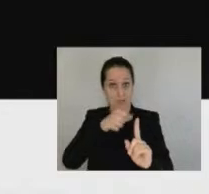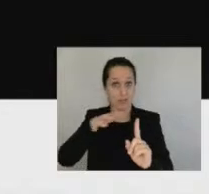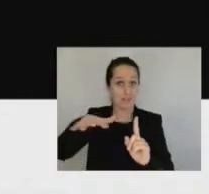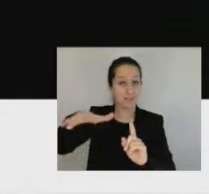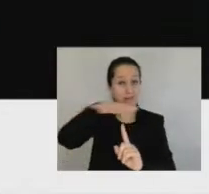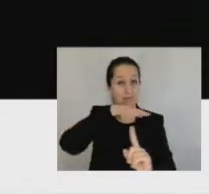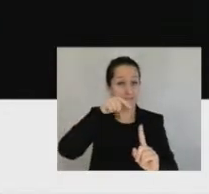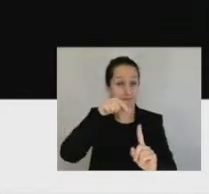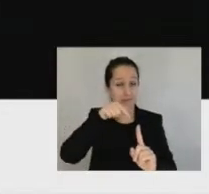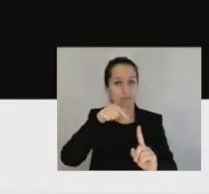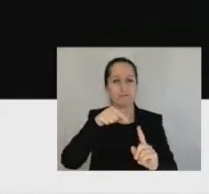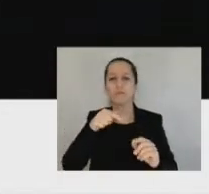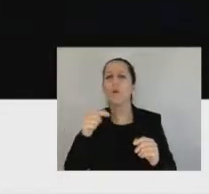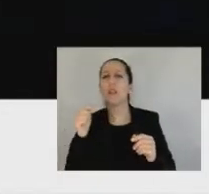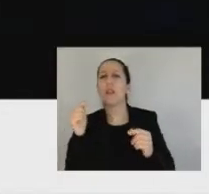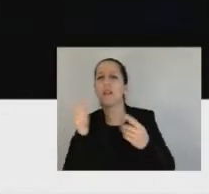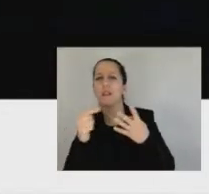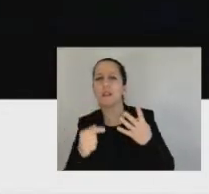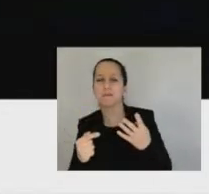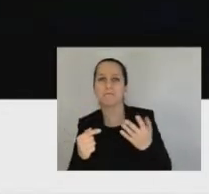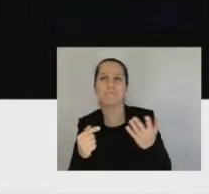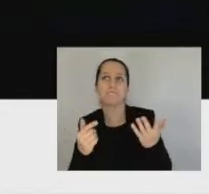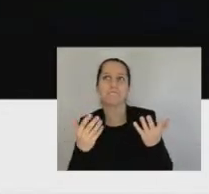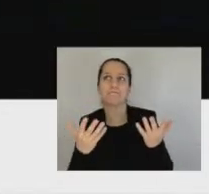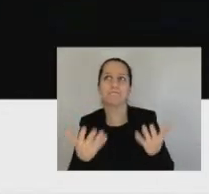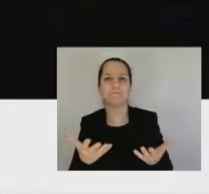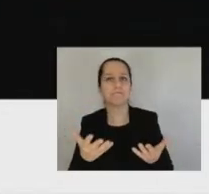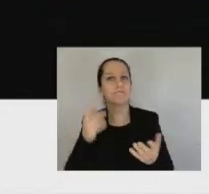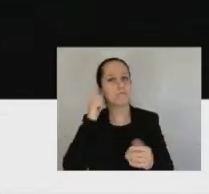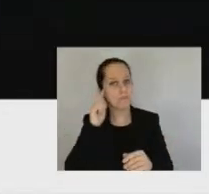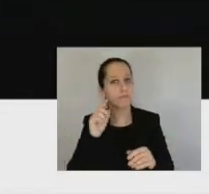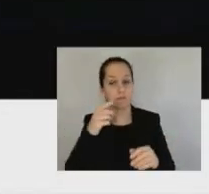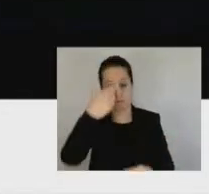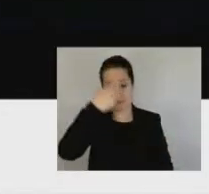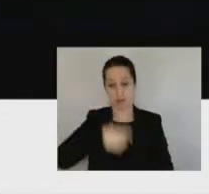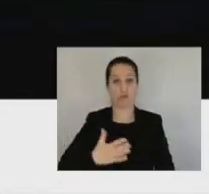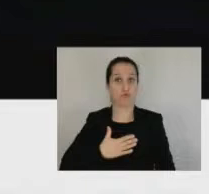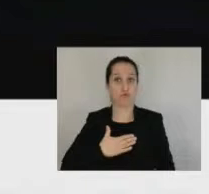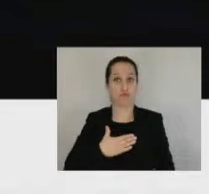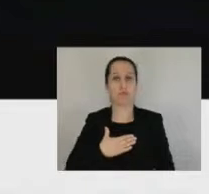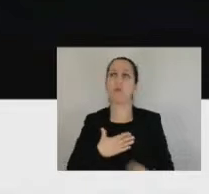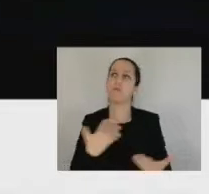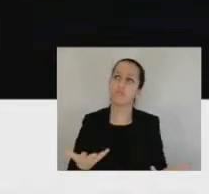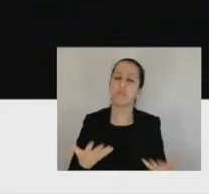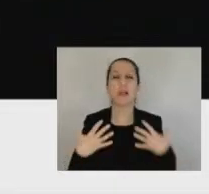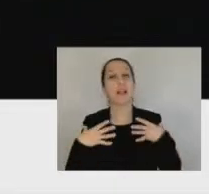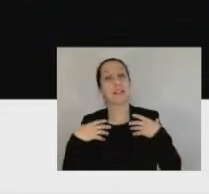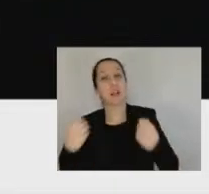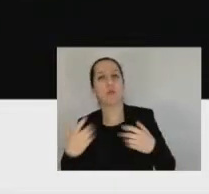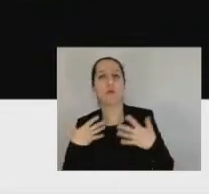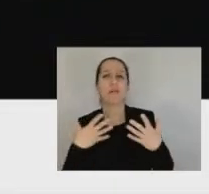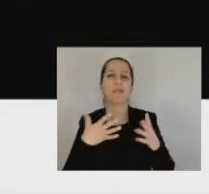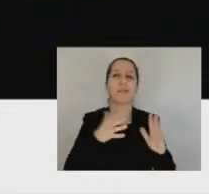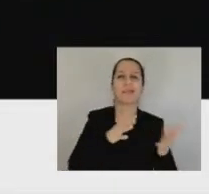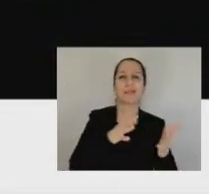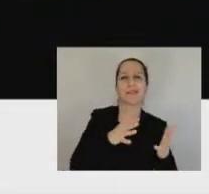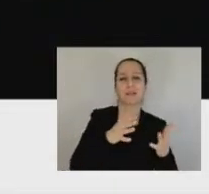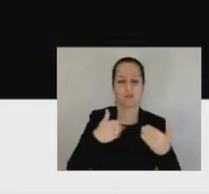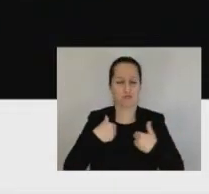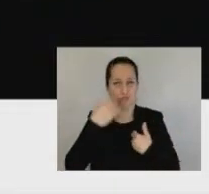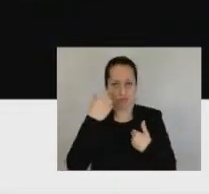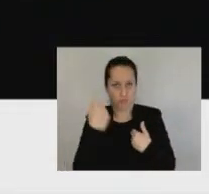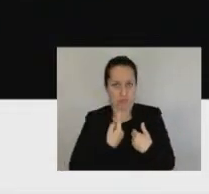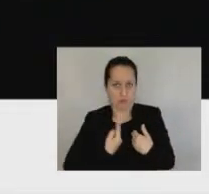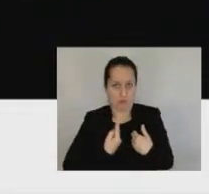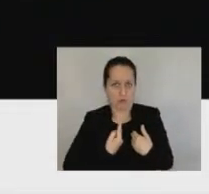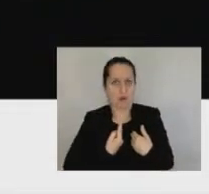factors that have a weight regardless of the elements that one associates with behaviors as such. In other words,